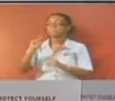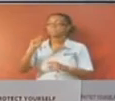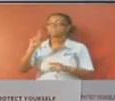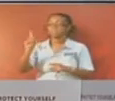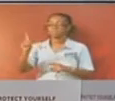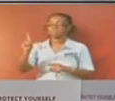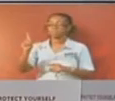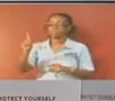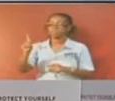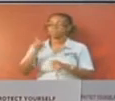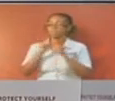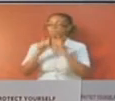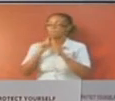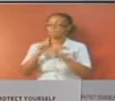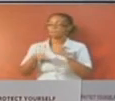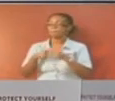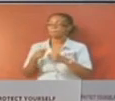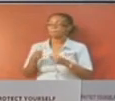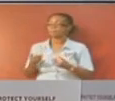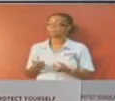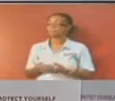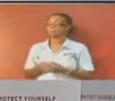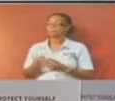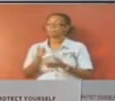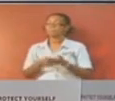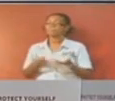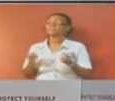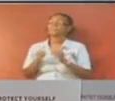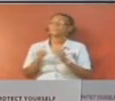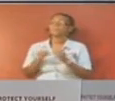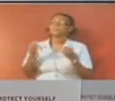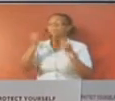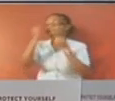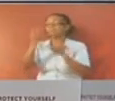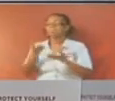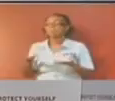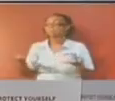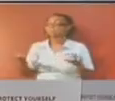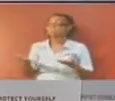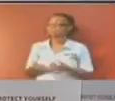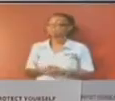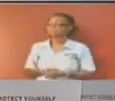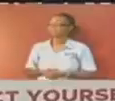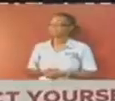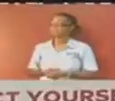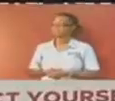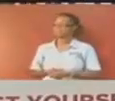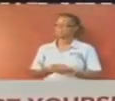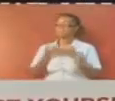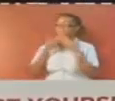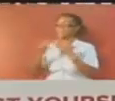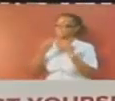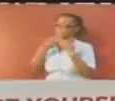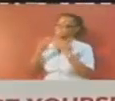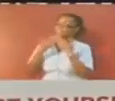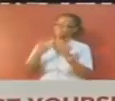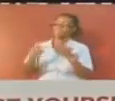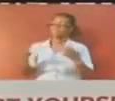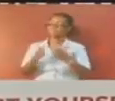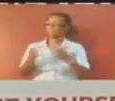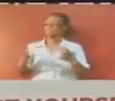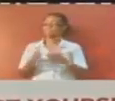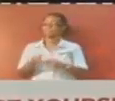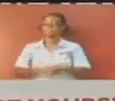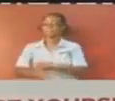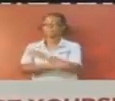bring a wider context to this morning's update. Minister. Thank you. Thank you very much, Al. Good morning to the